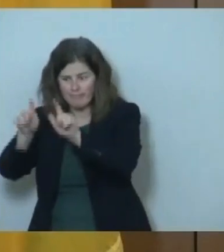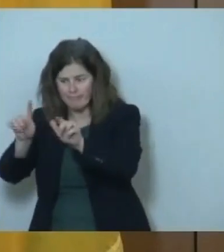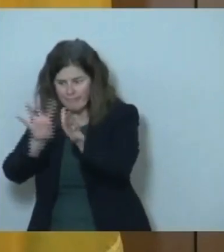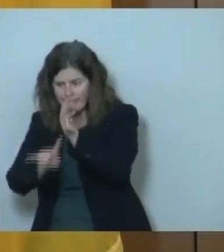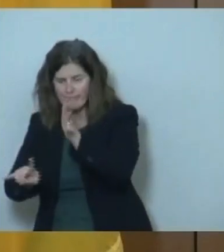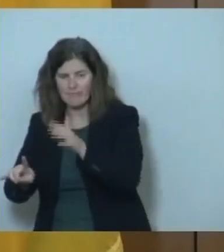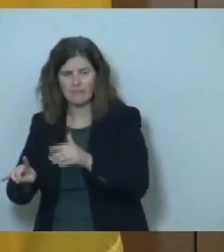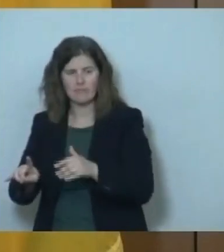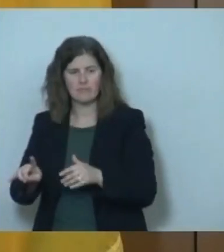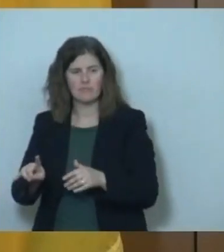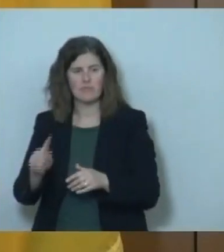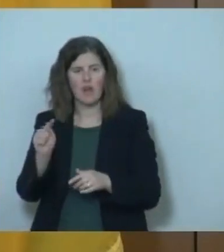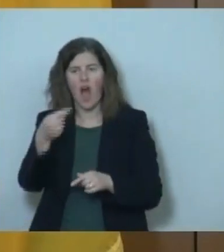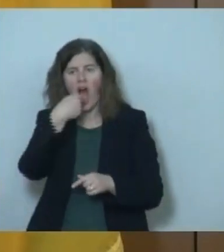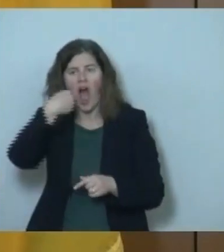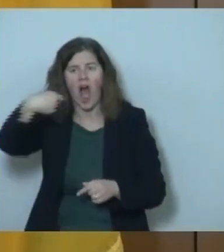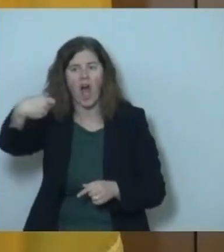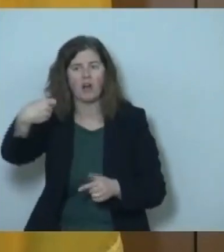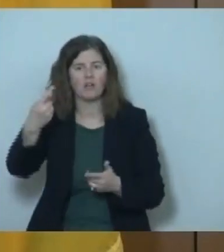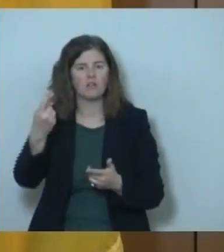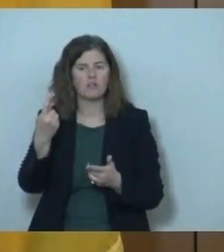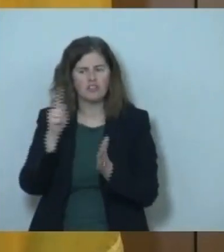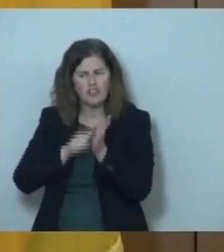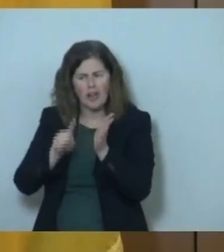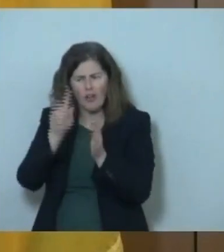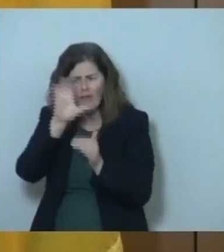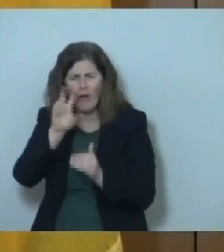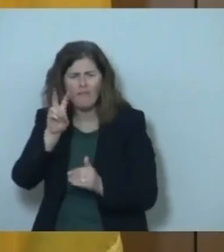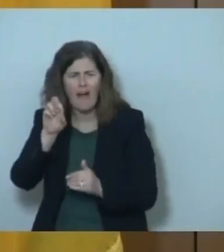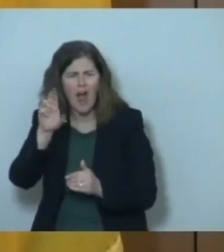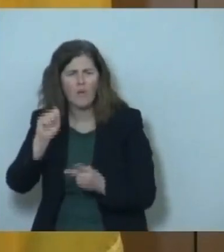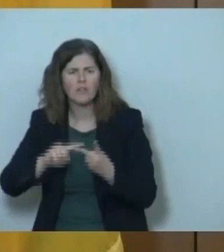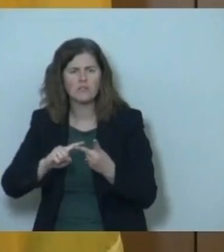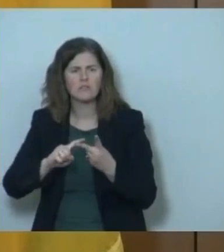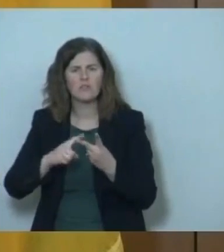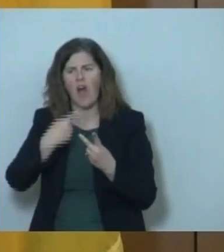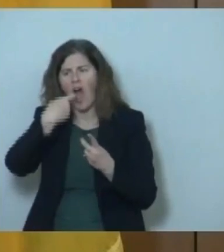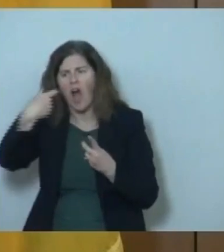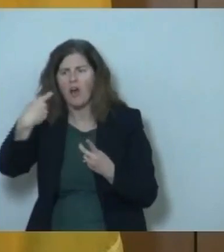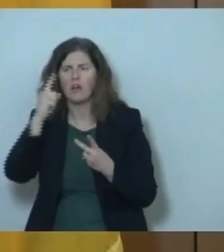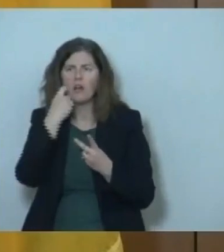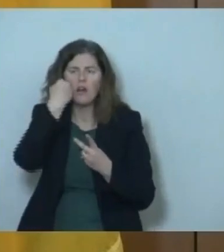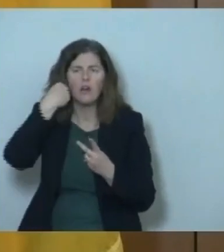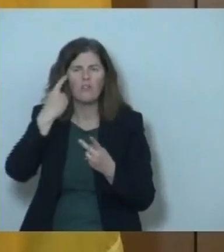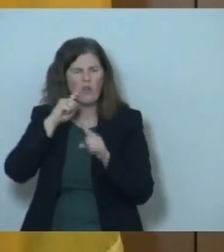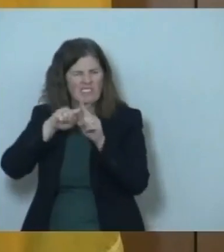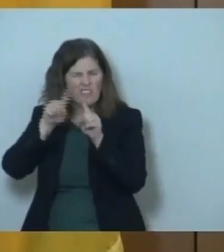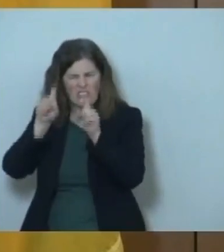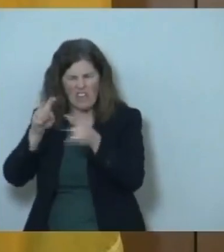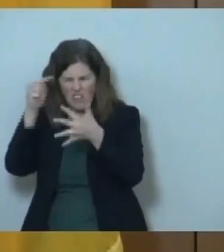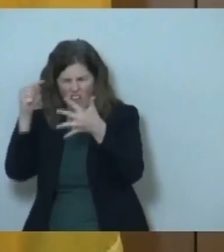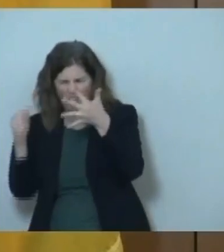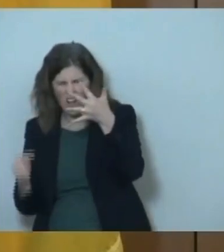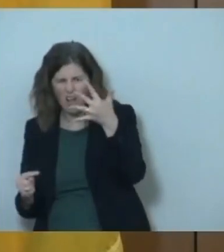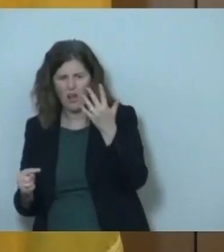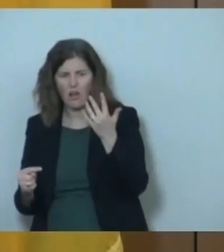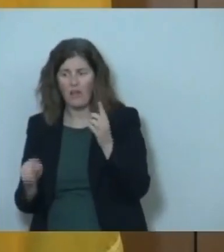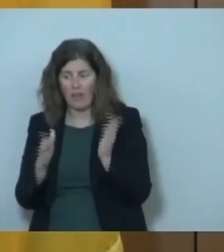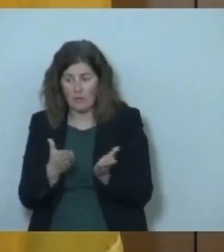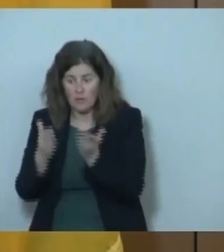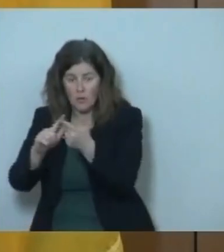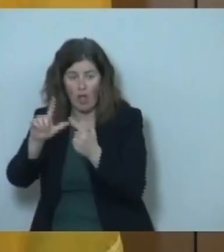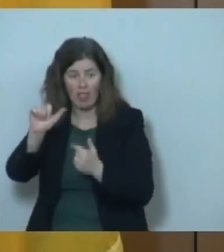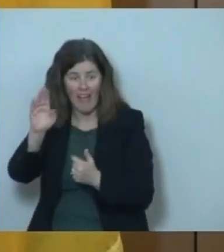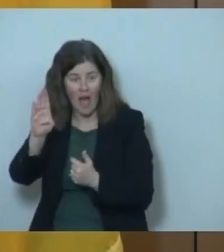a viral swab, you're looking for a virus. You do a saliva test for any number of things. They go to laboratories